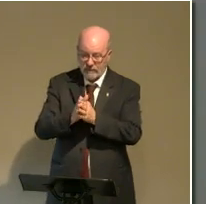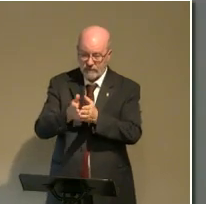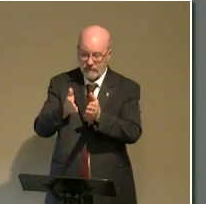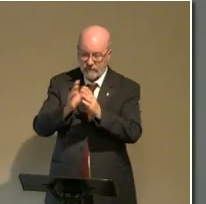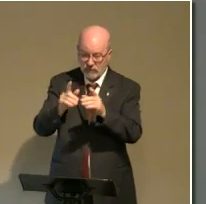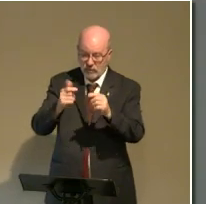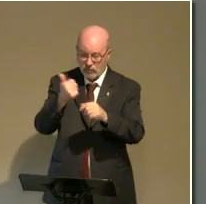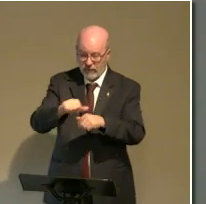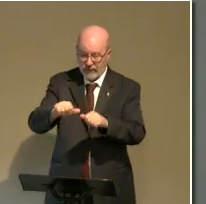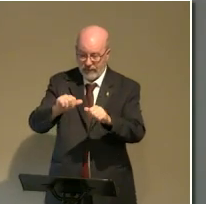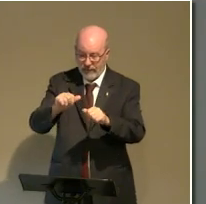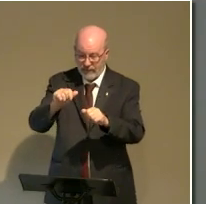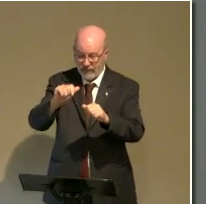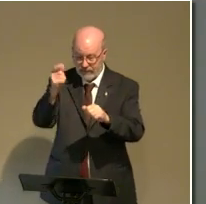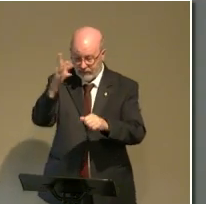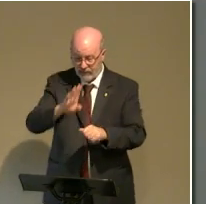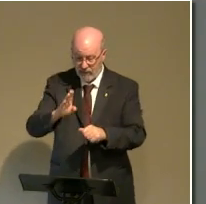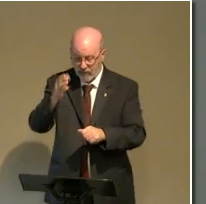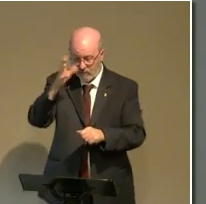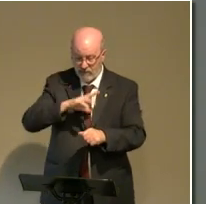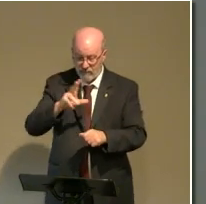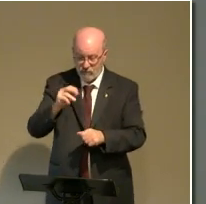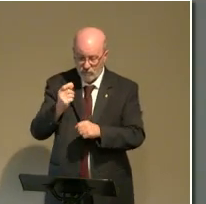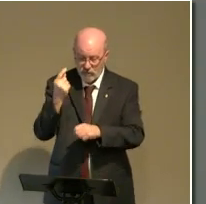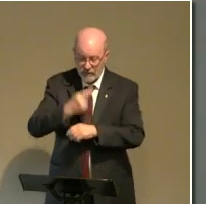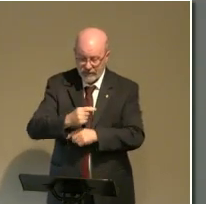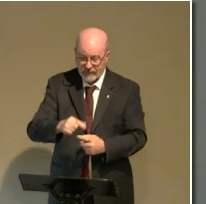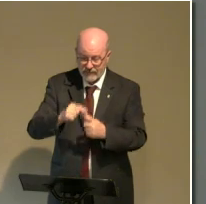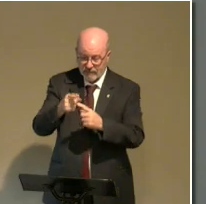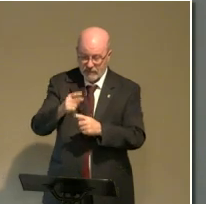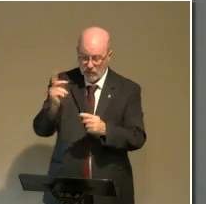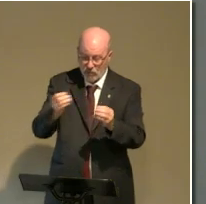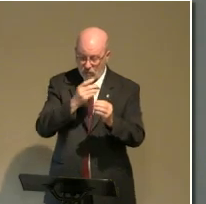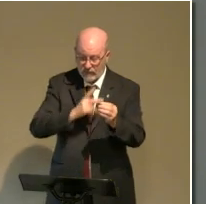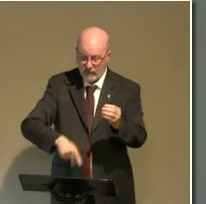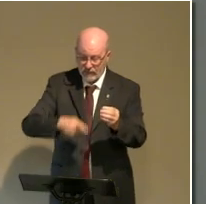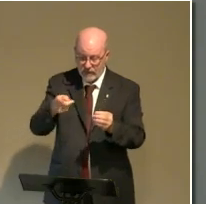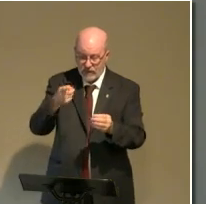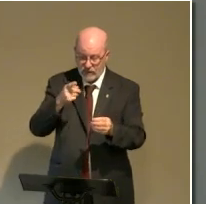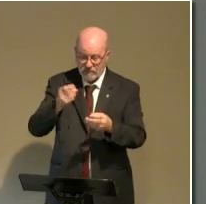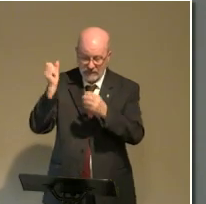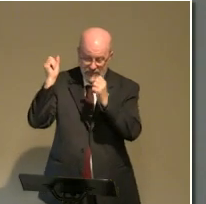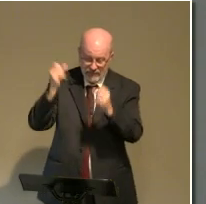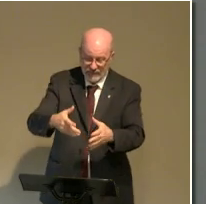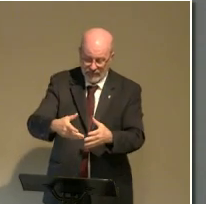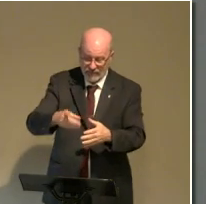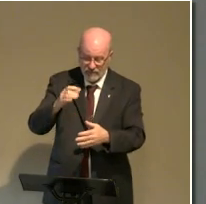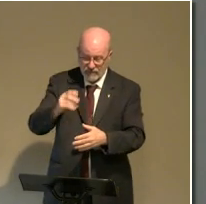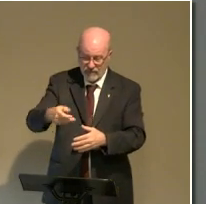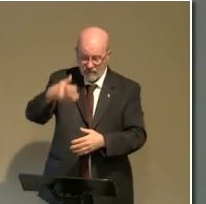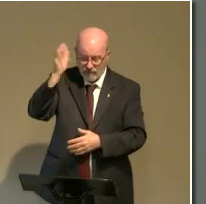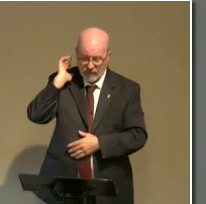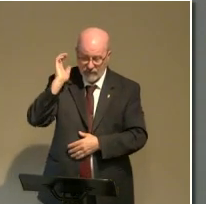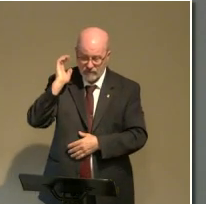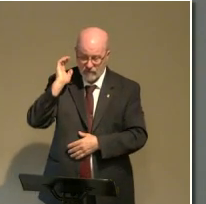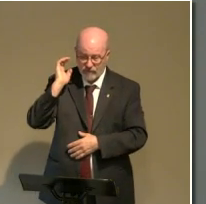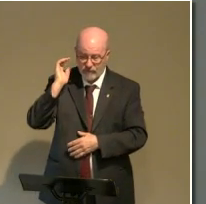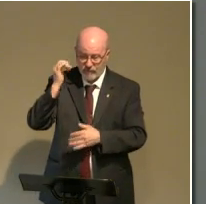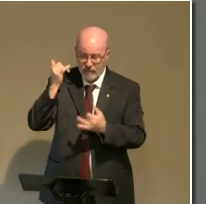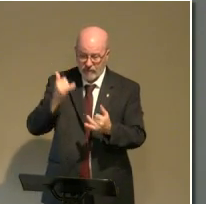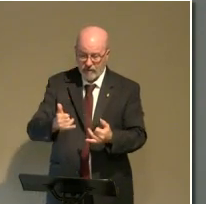any god or man for 30 days, save thee, O king, he shall be cast into the den of